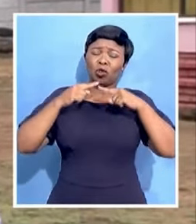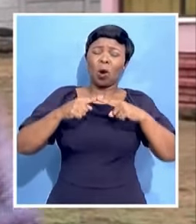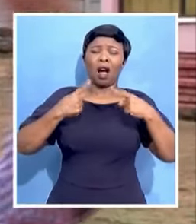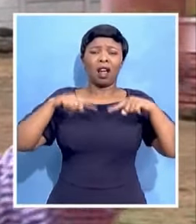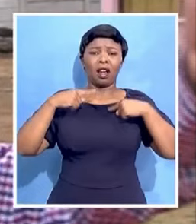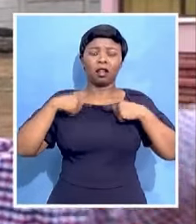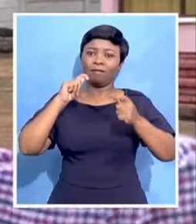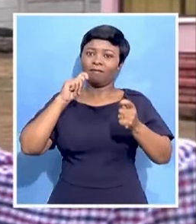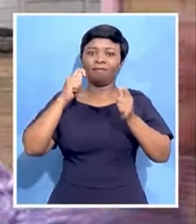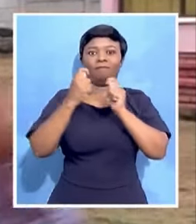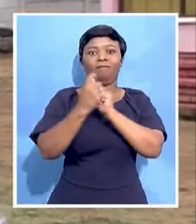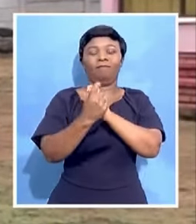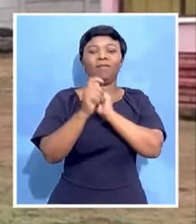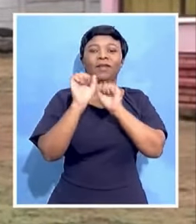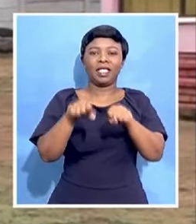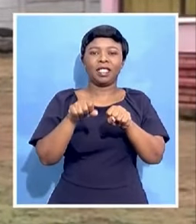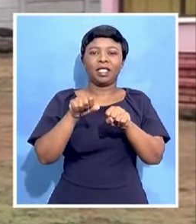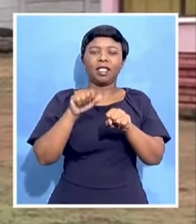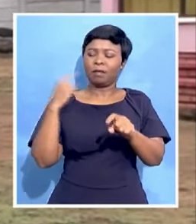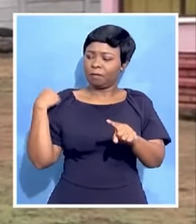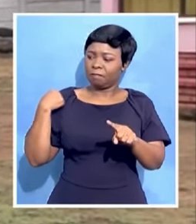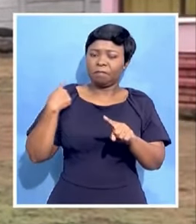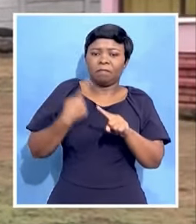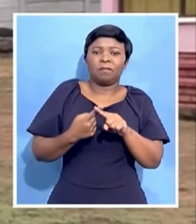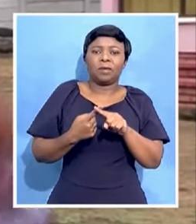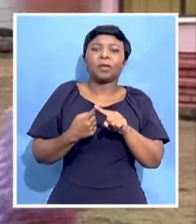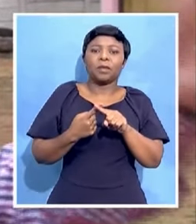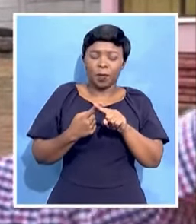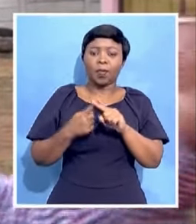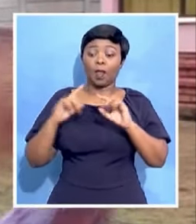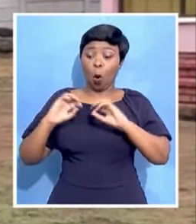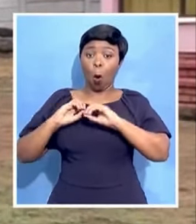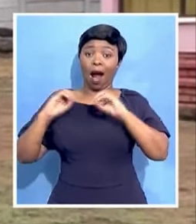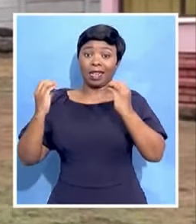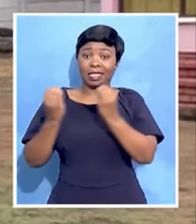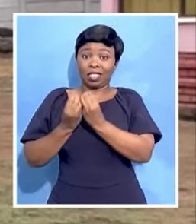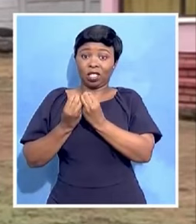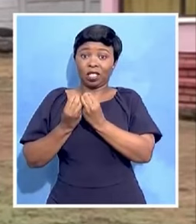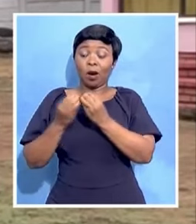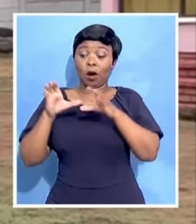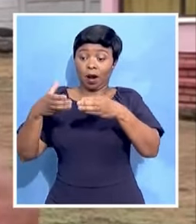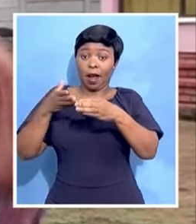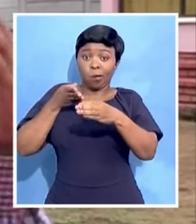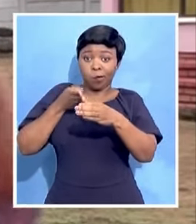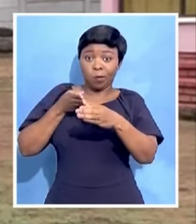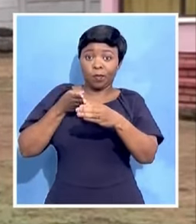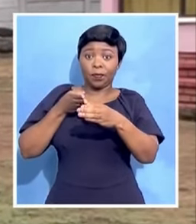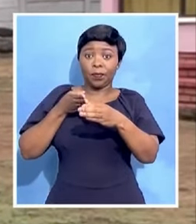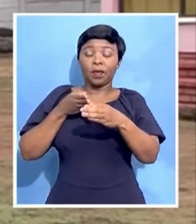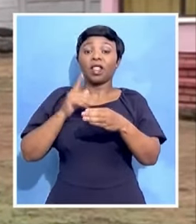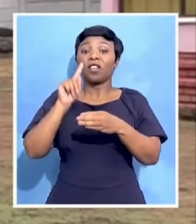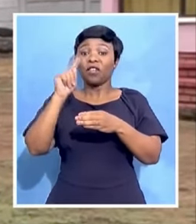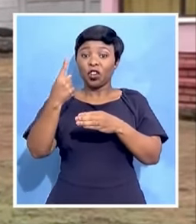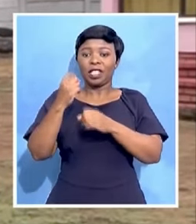had an organization, a political organization, our first political organization, up to